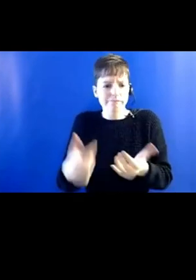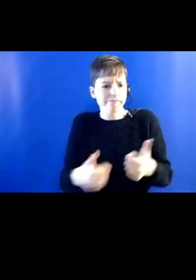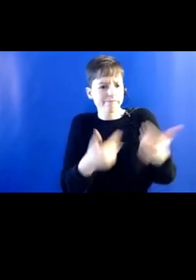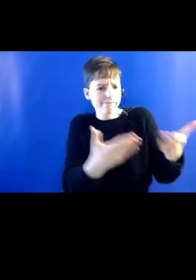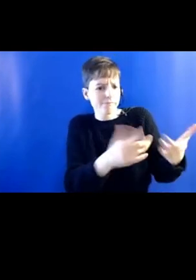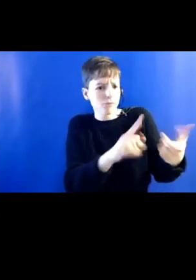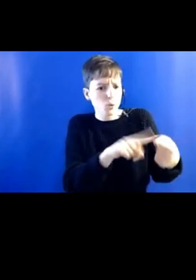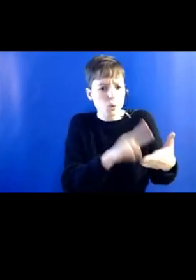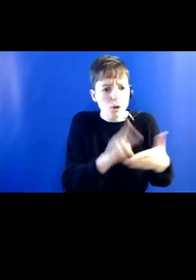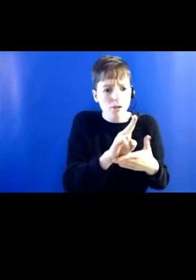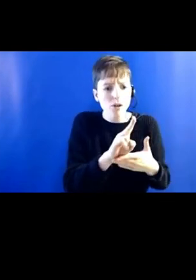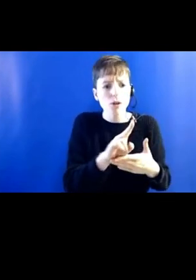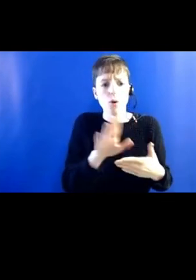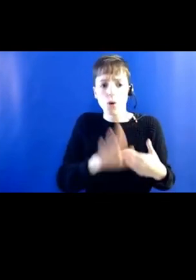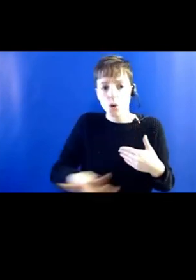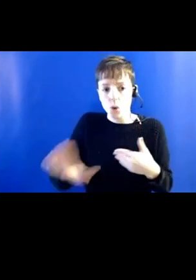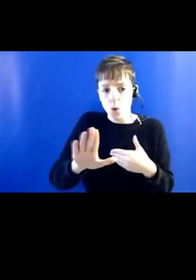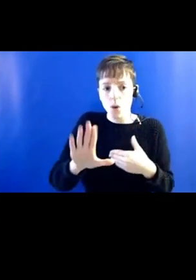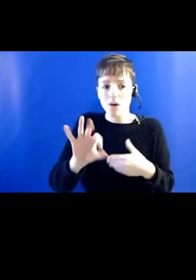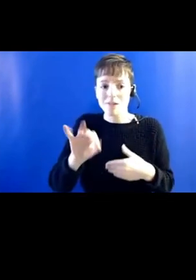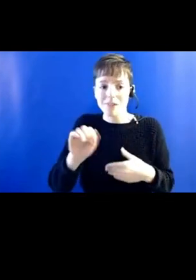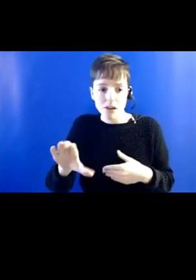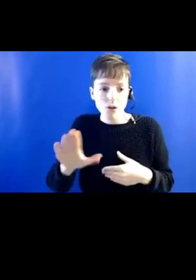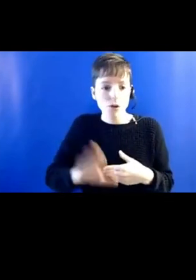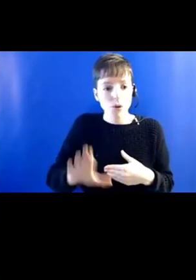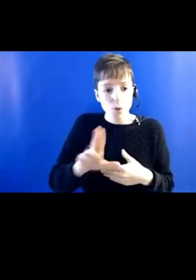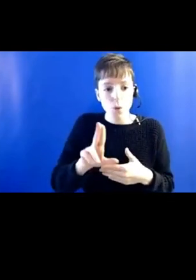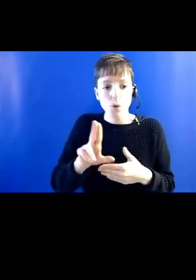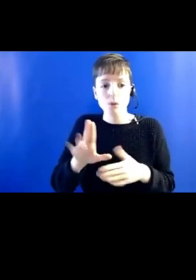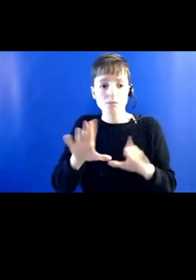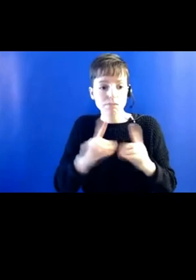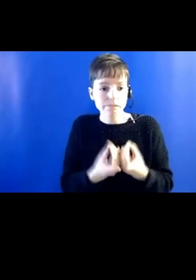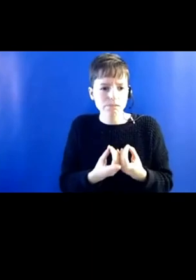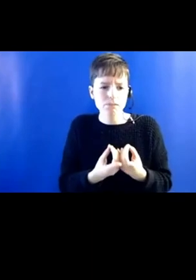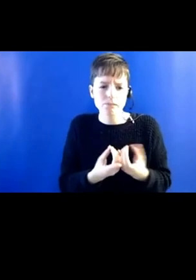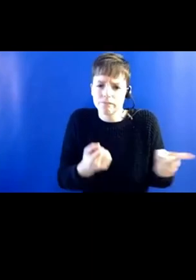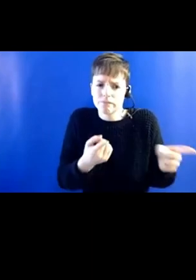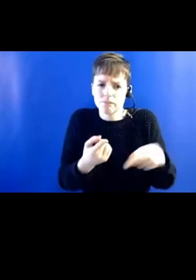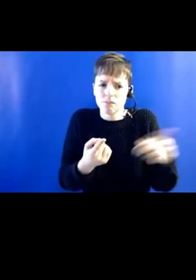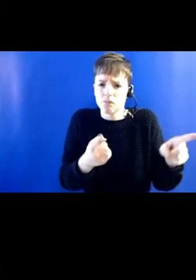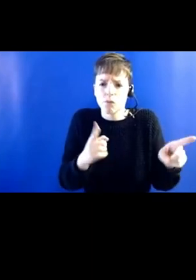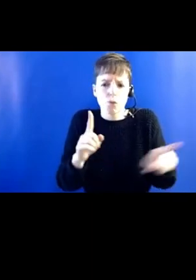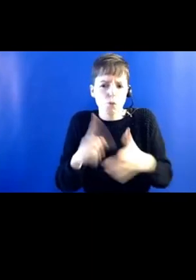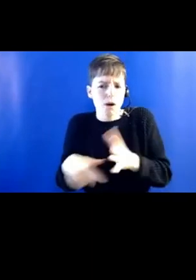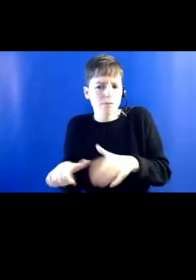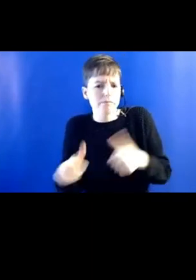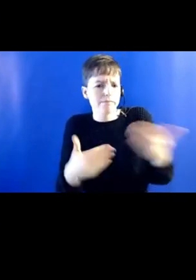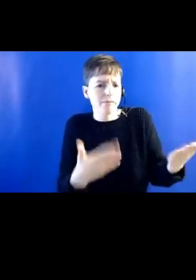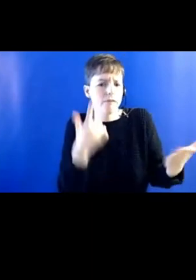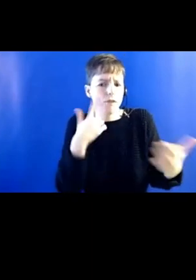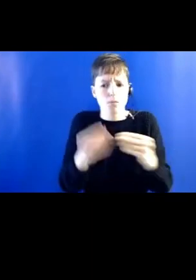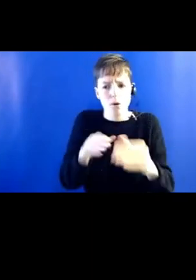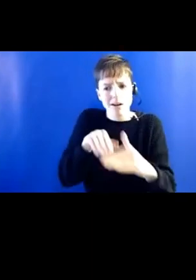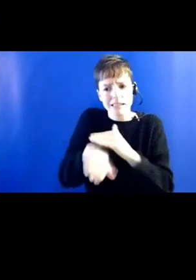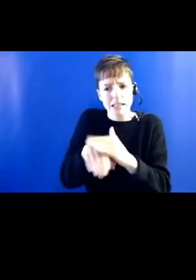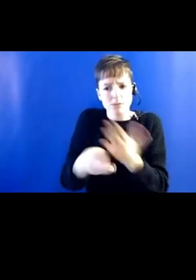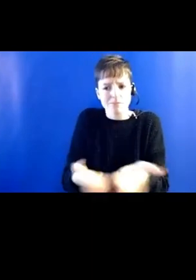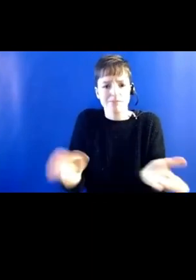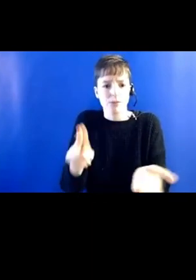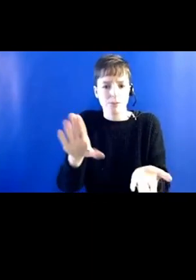the university or your program unit or faculty do to make UBC more accessible?